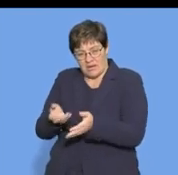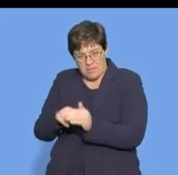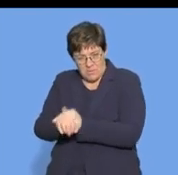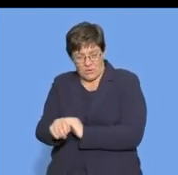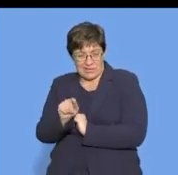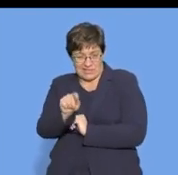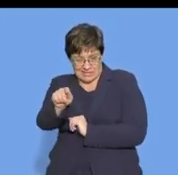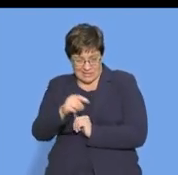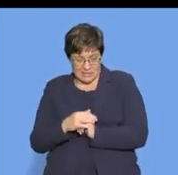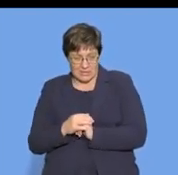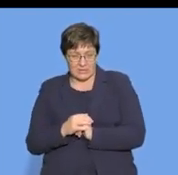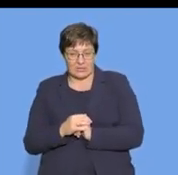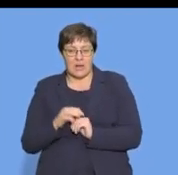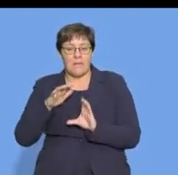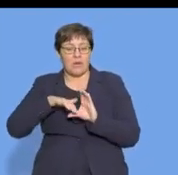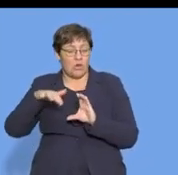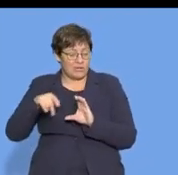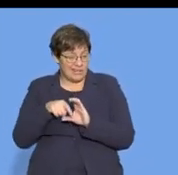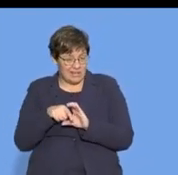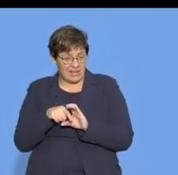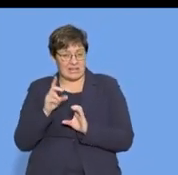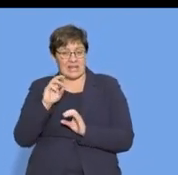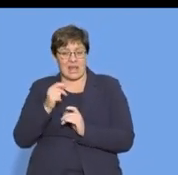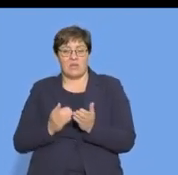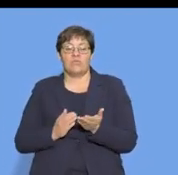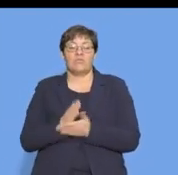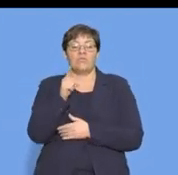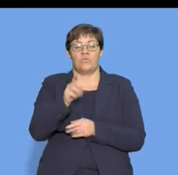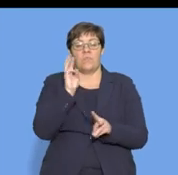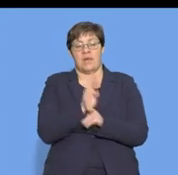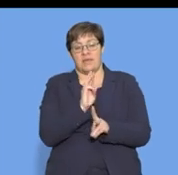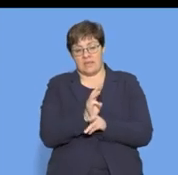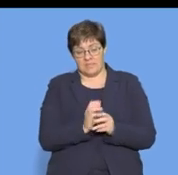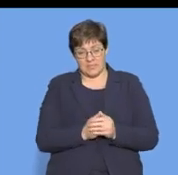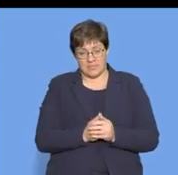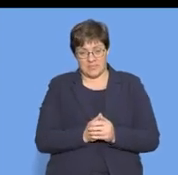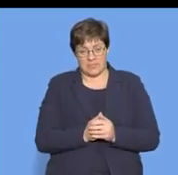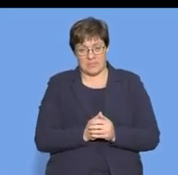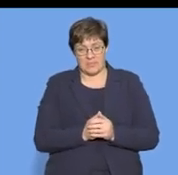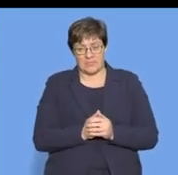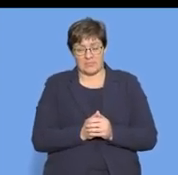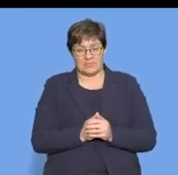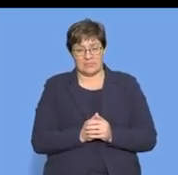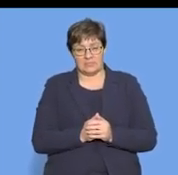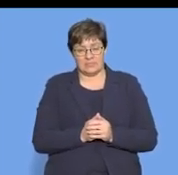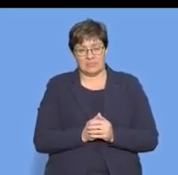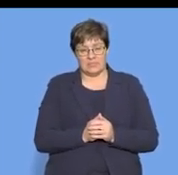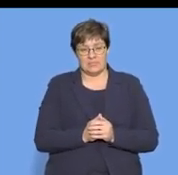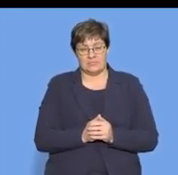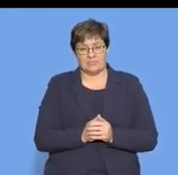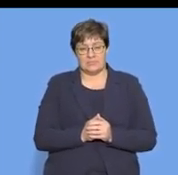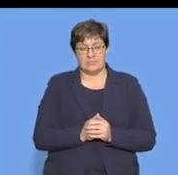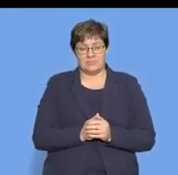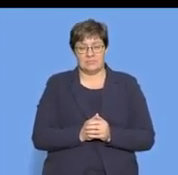So mitochondrial DNA is passed down the maternal